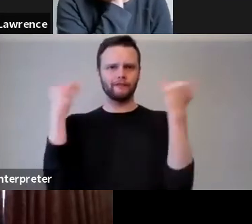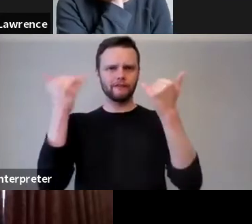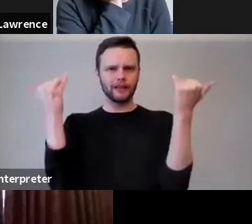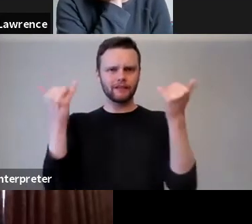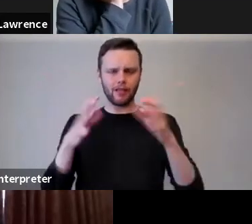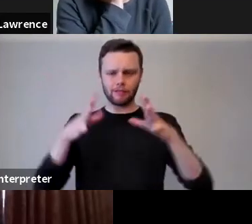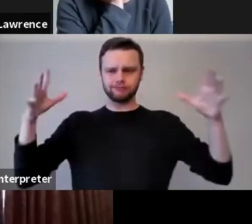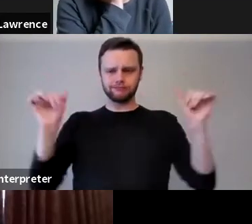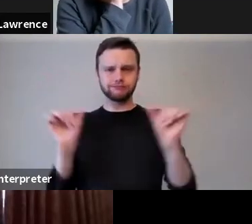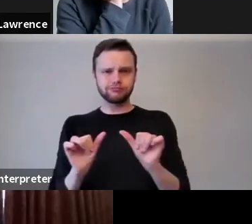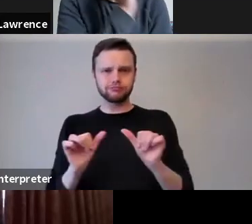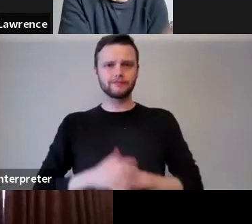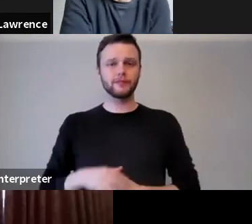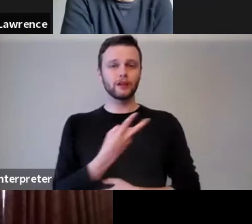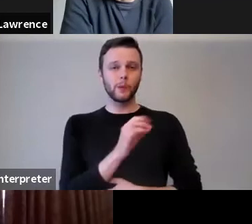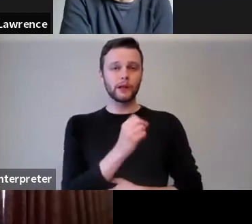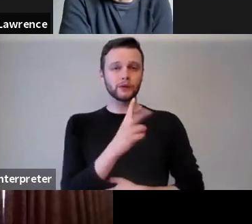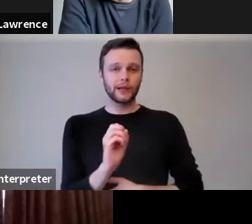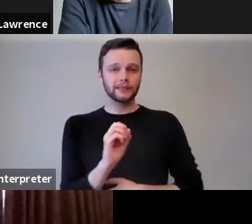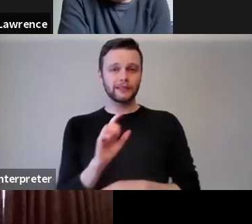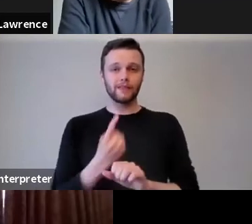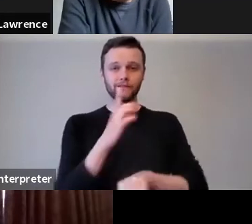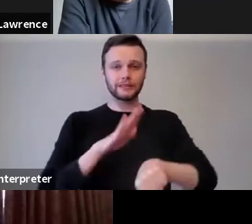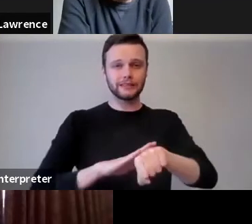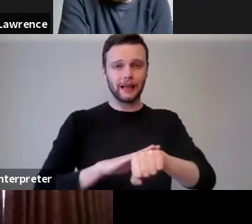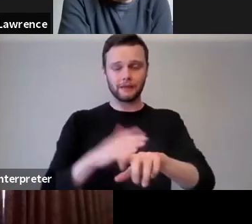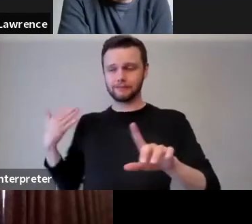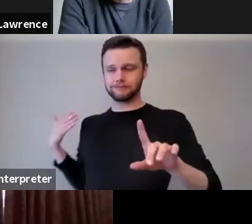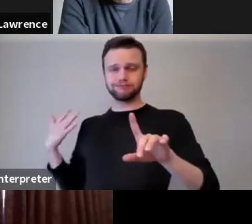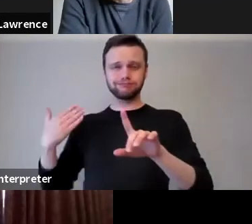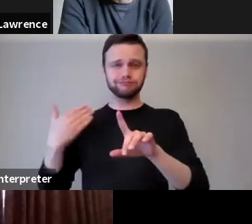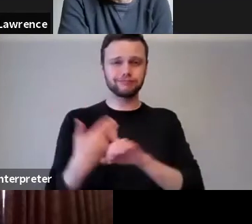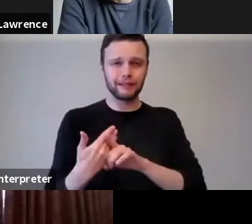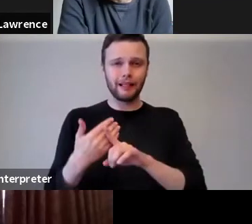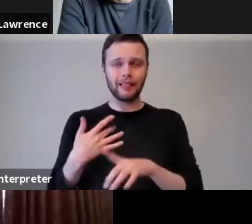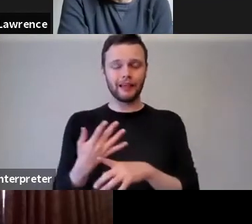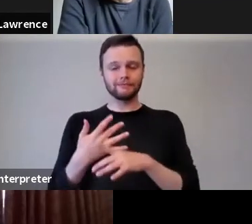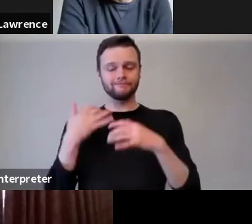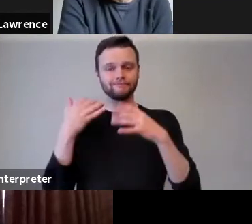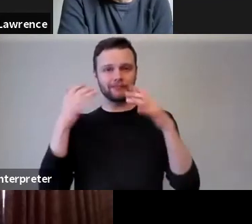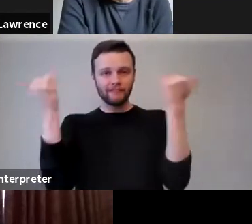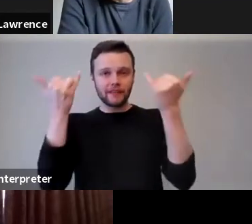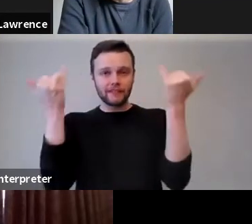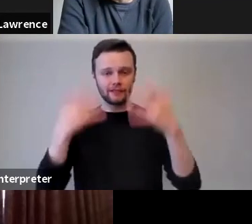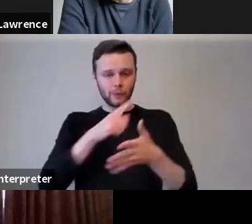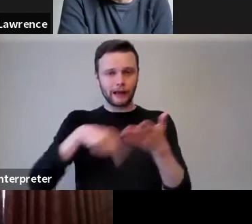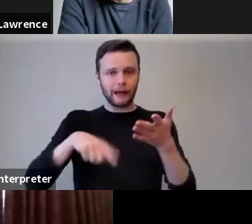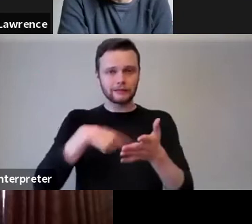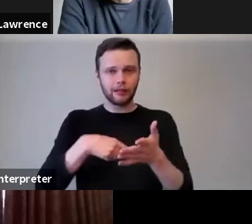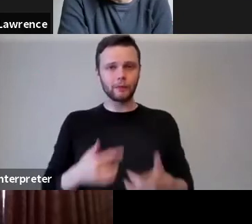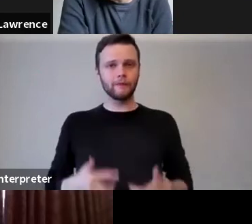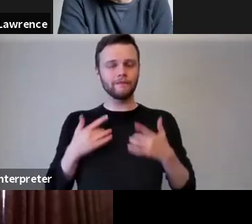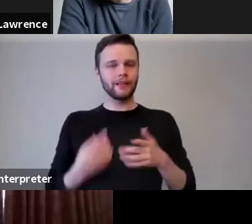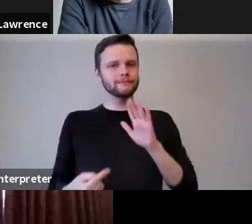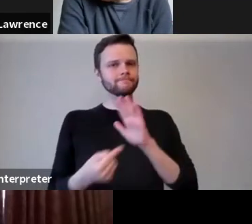is the first year since 1947 that the spring and summer festivals haven't been able to take place. It feels important to mark this moment